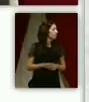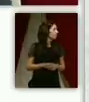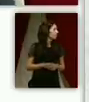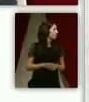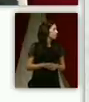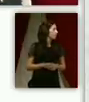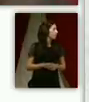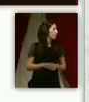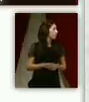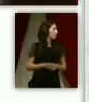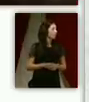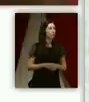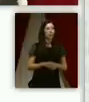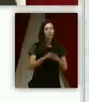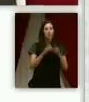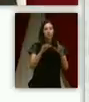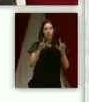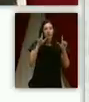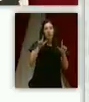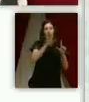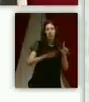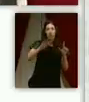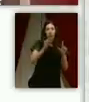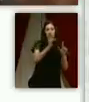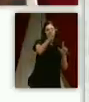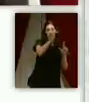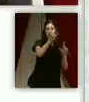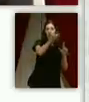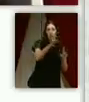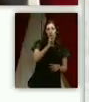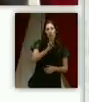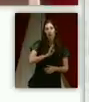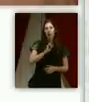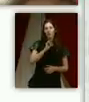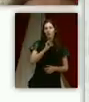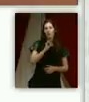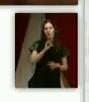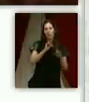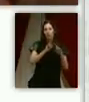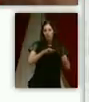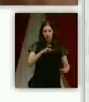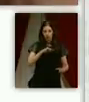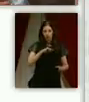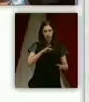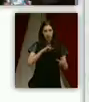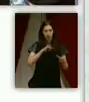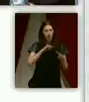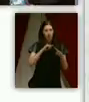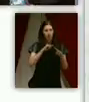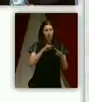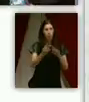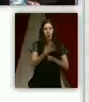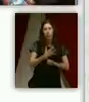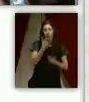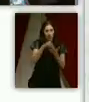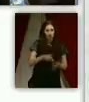Hay un sobre en la parte superior izquierda del móvil. In the upper left part, there is an envelope,